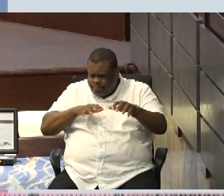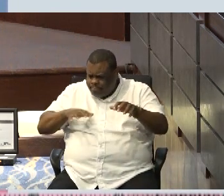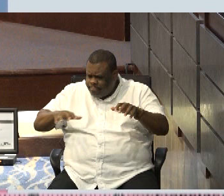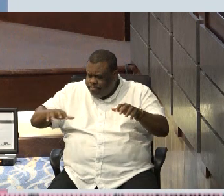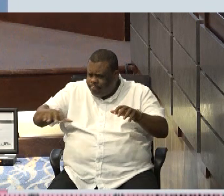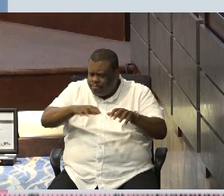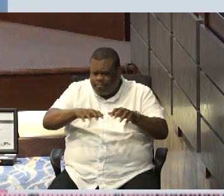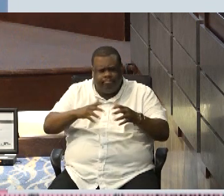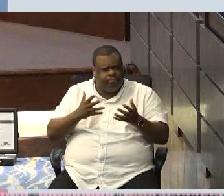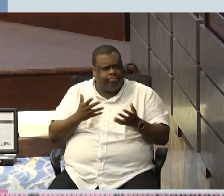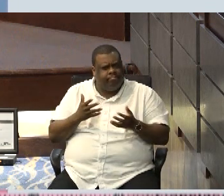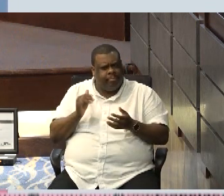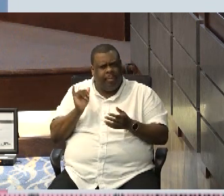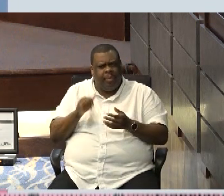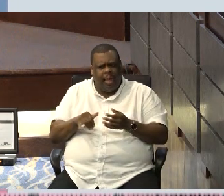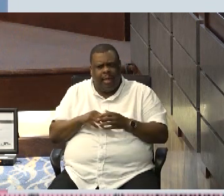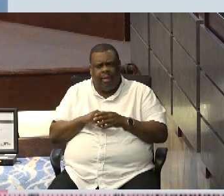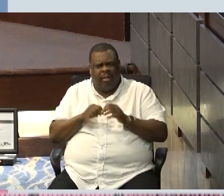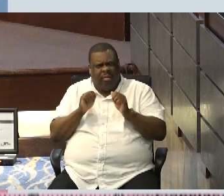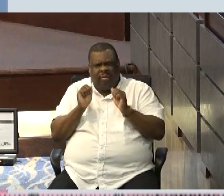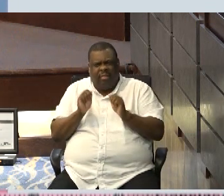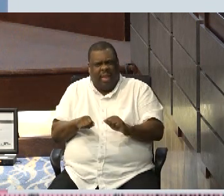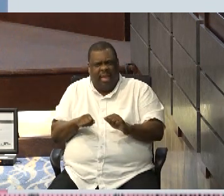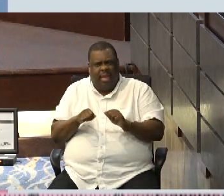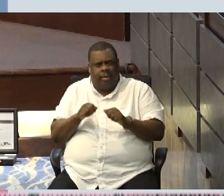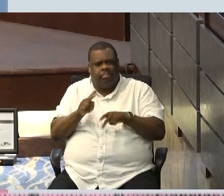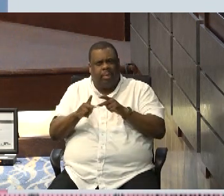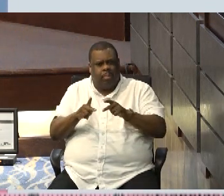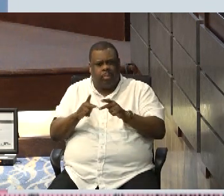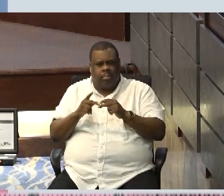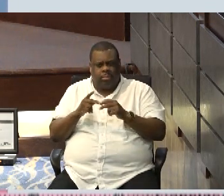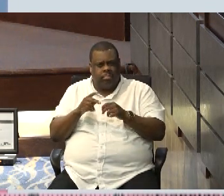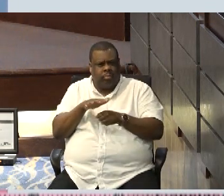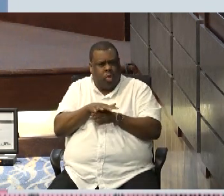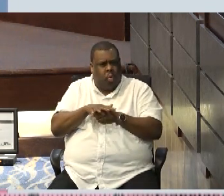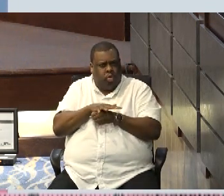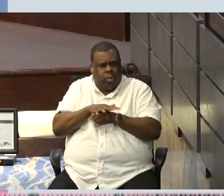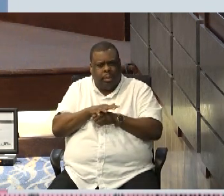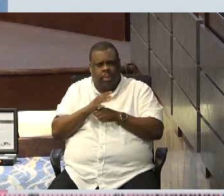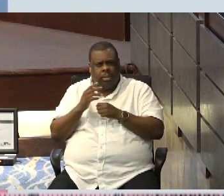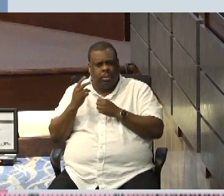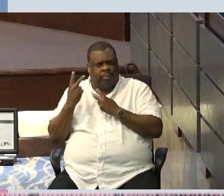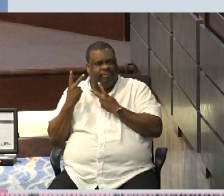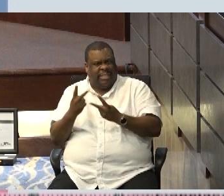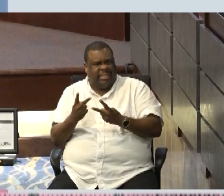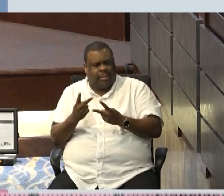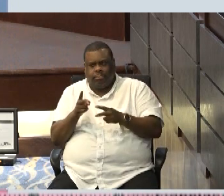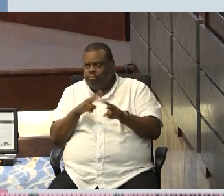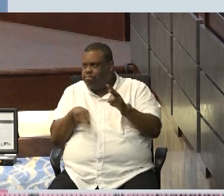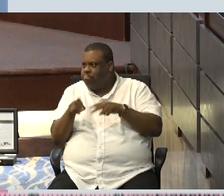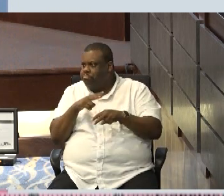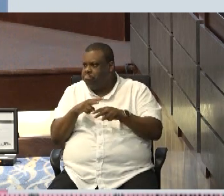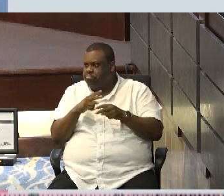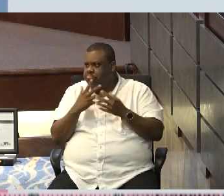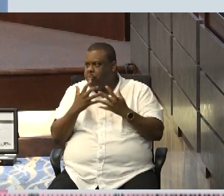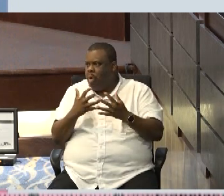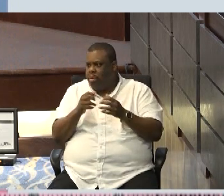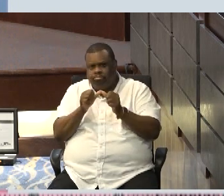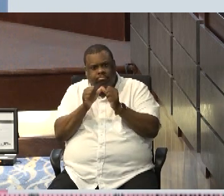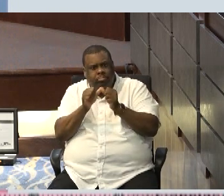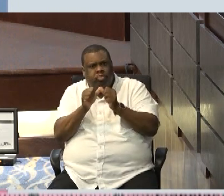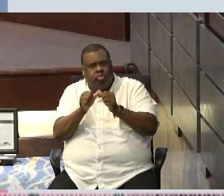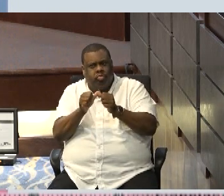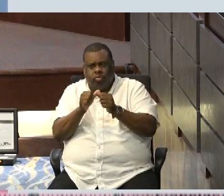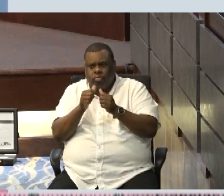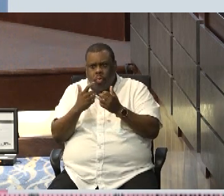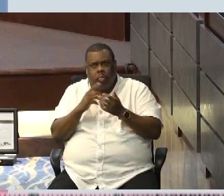to that 24-hour clock kind of activation? Several of the elements that they identified for us fall into this